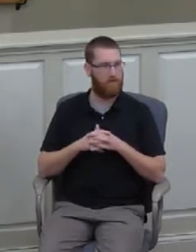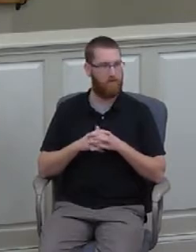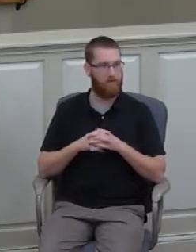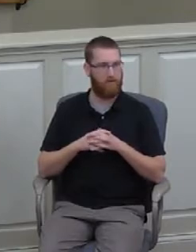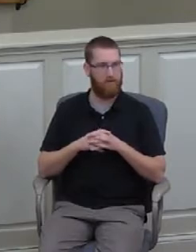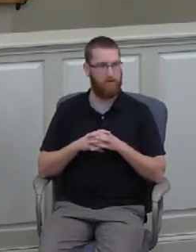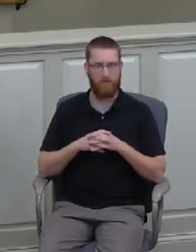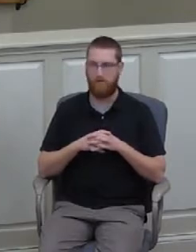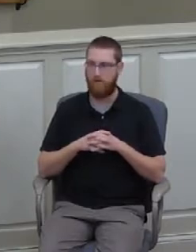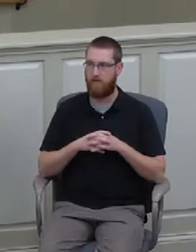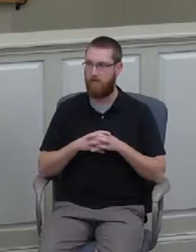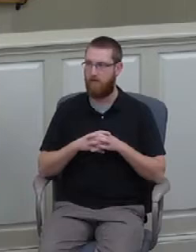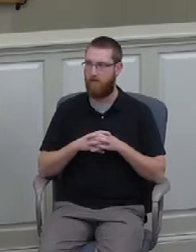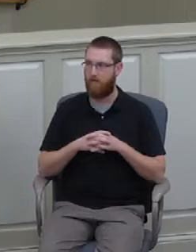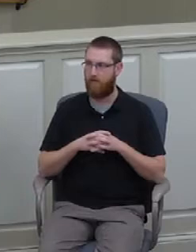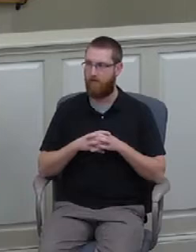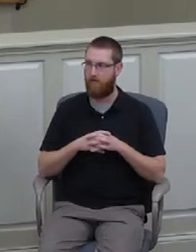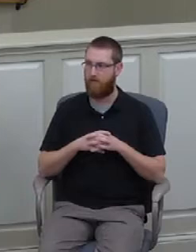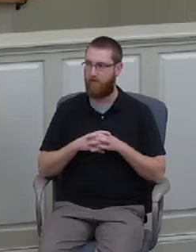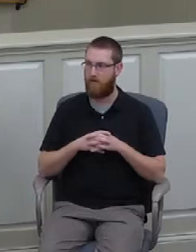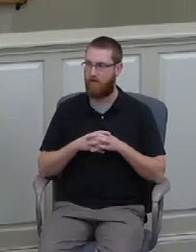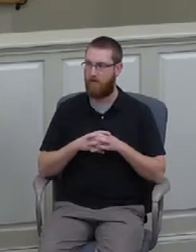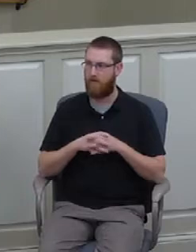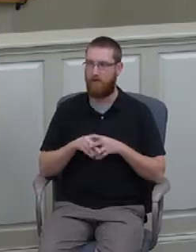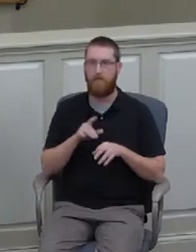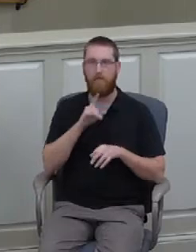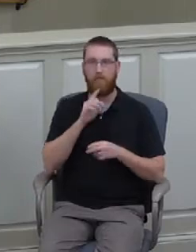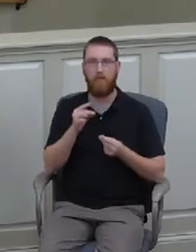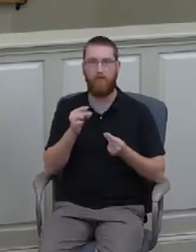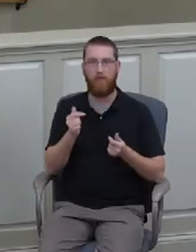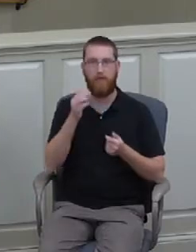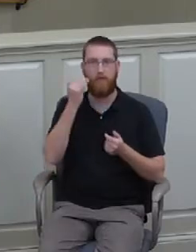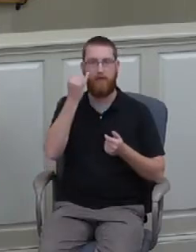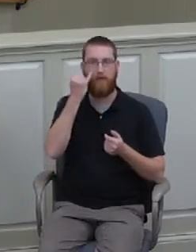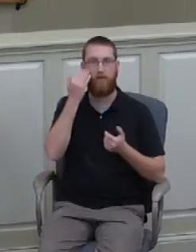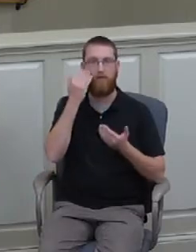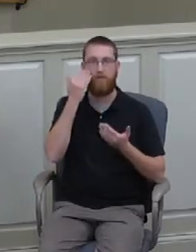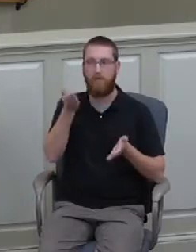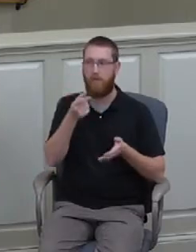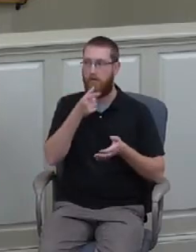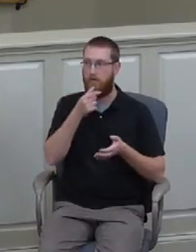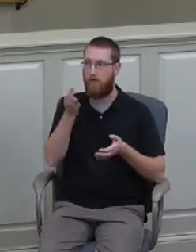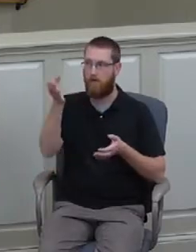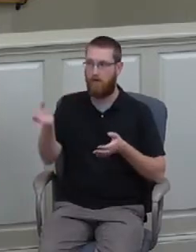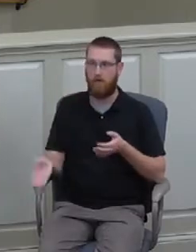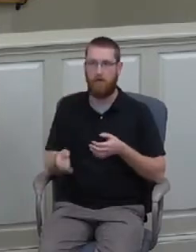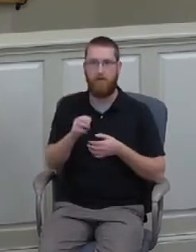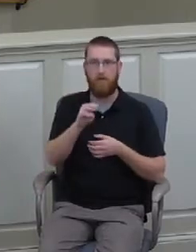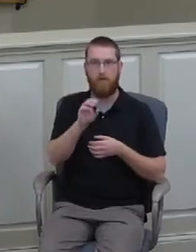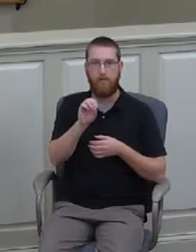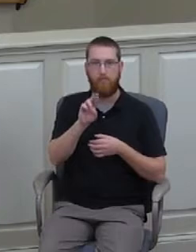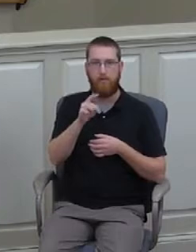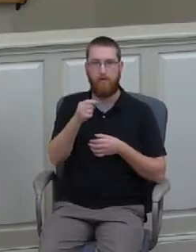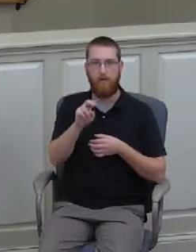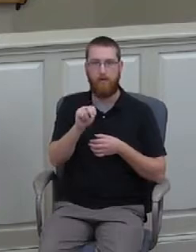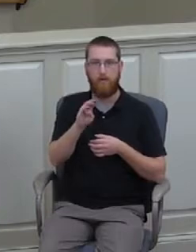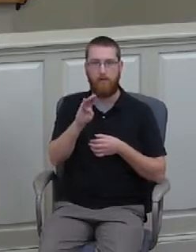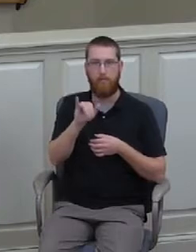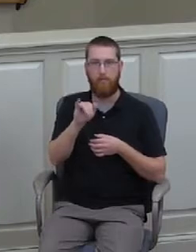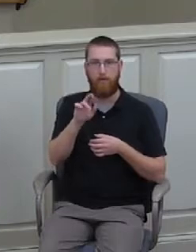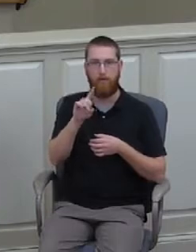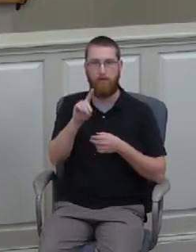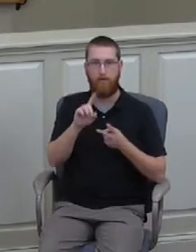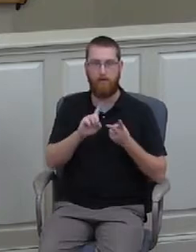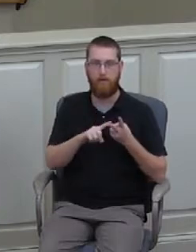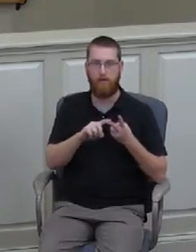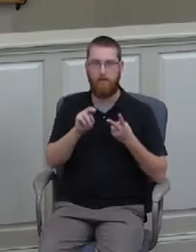So just real quick, if you don't know these lovely people, this is Morgan Bird with Gypsy Run Brewery, and then we have